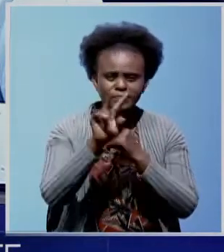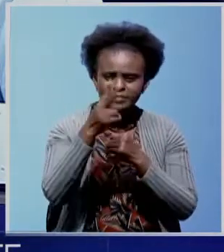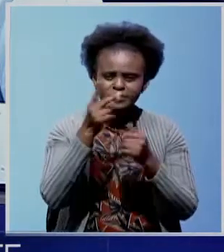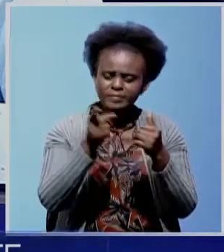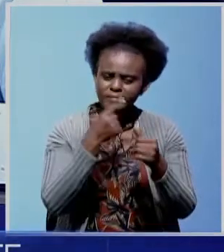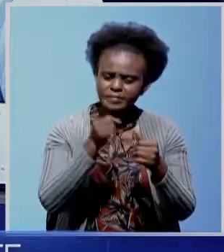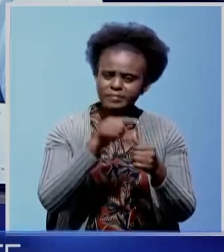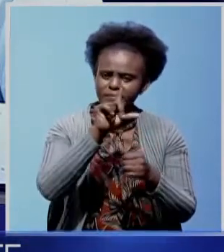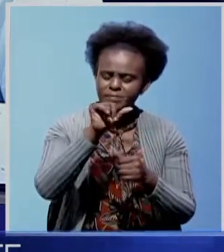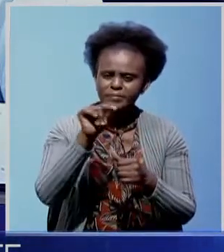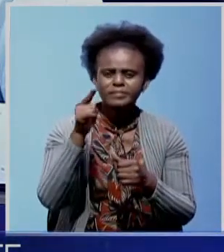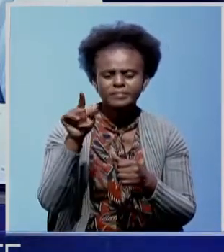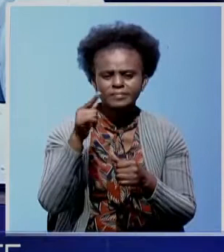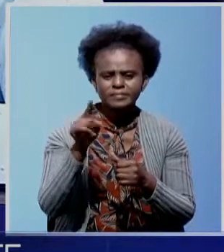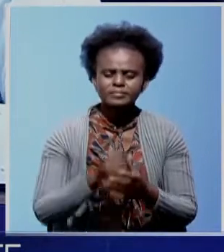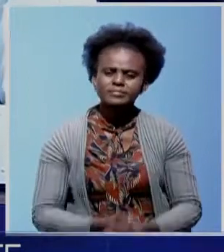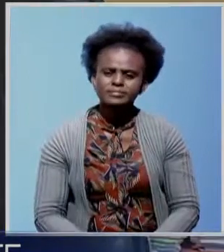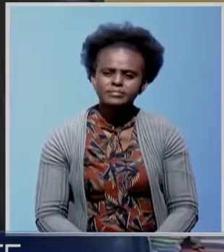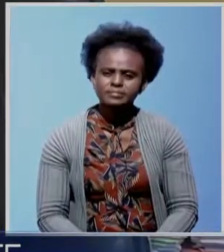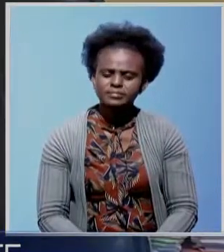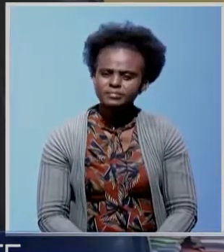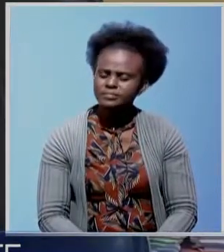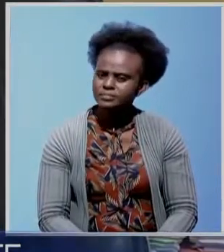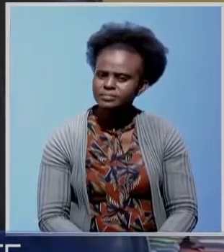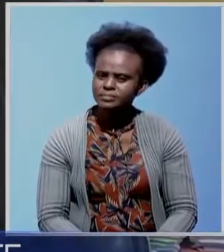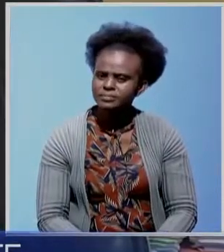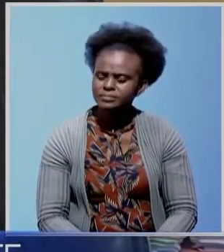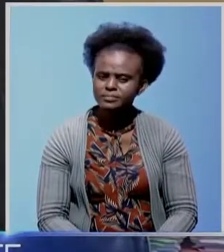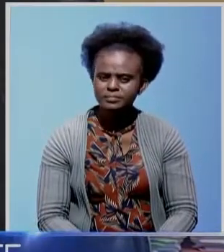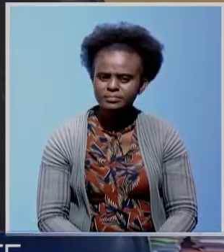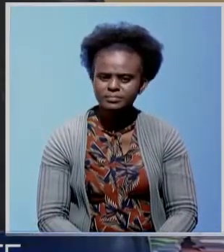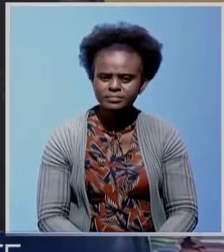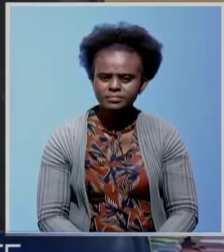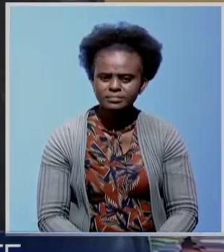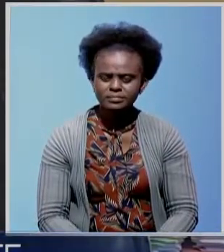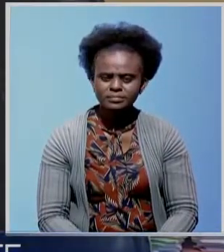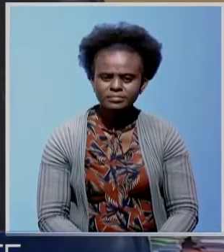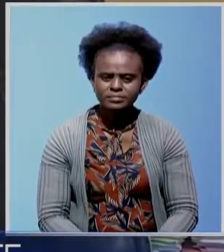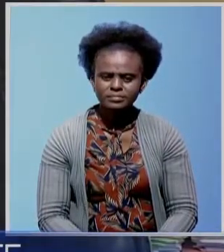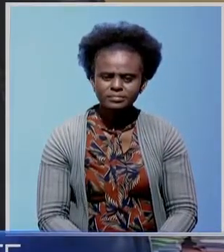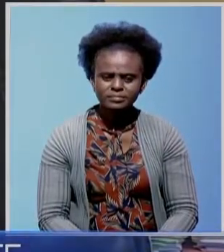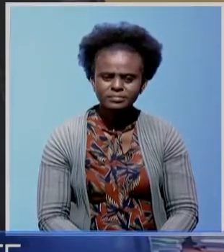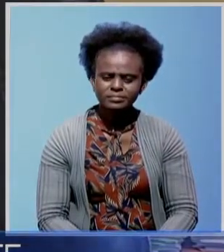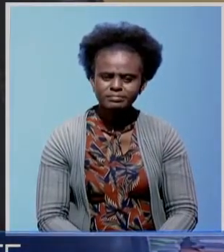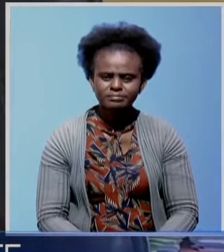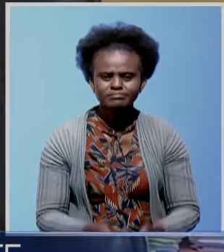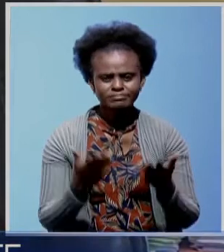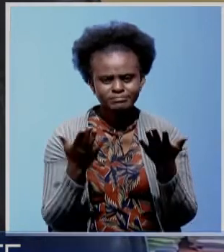2, 2021. We have presence in all the polling stations in form